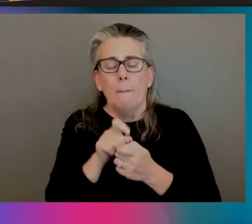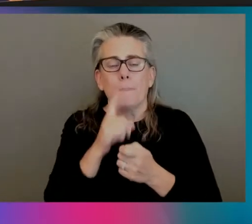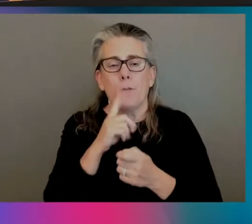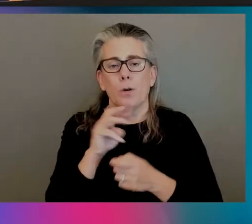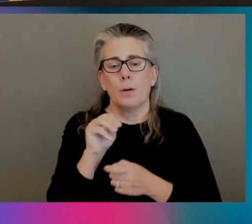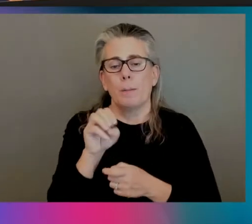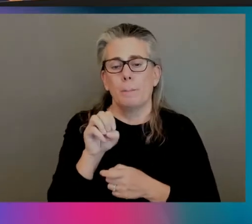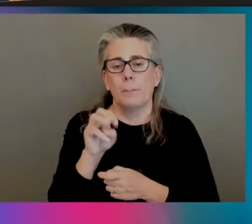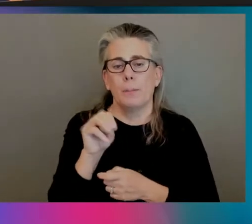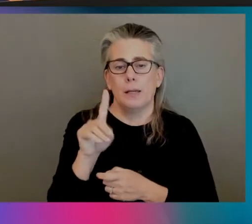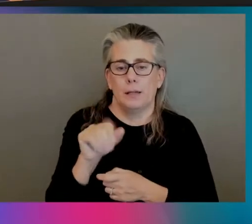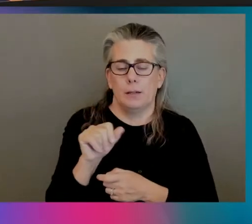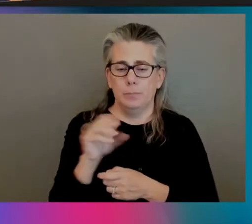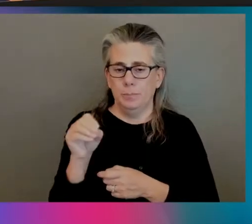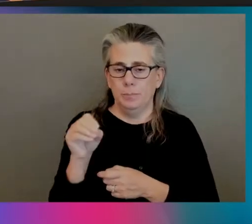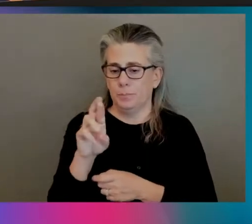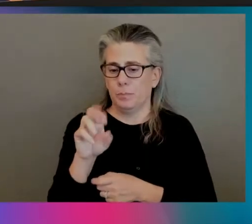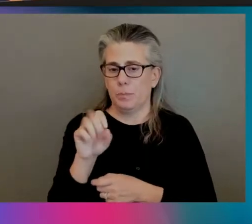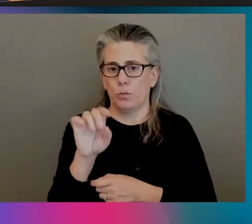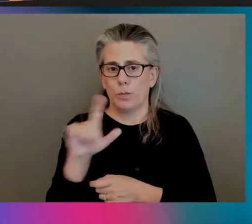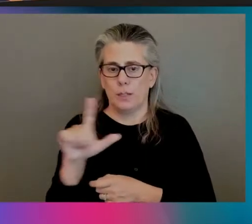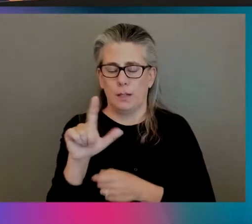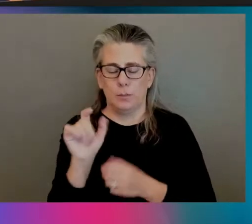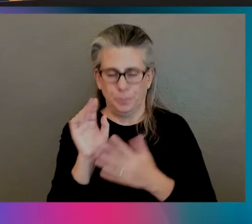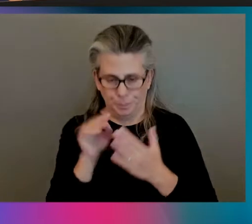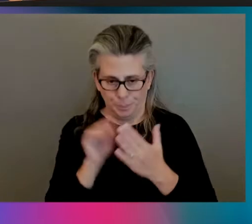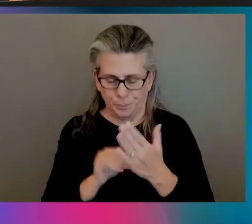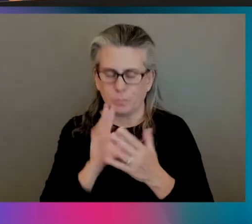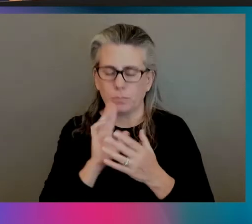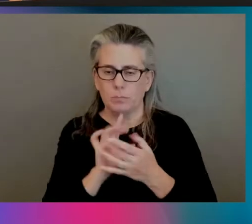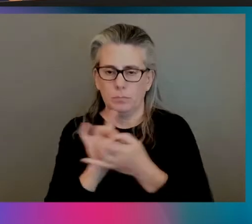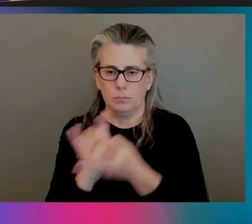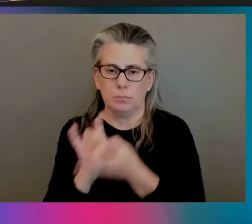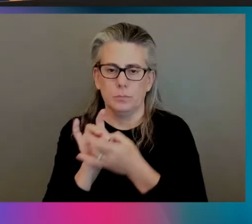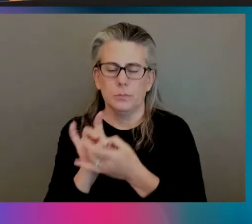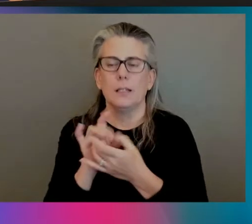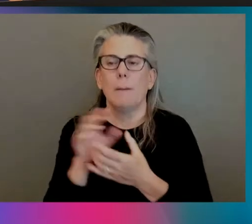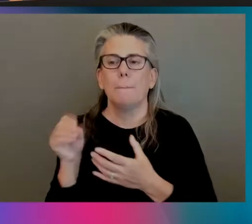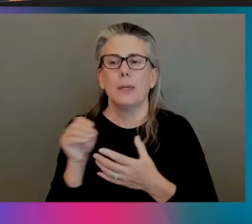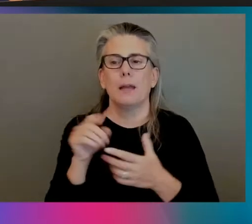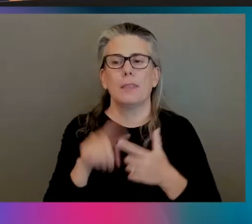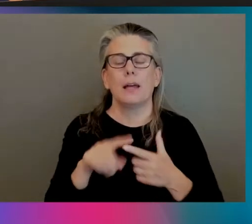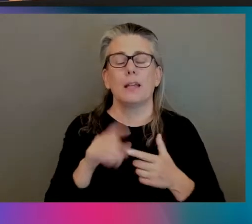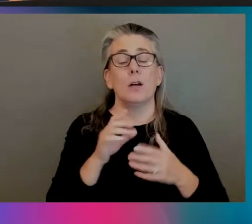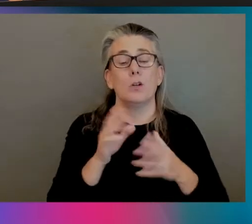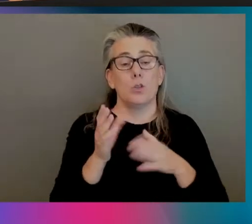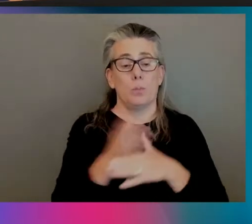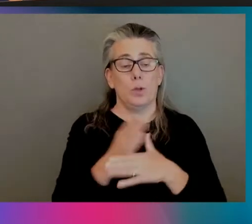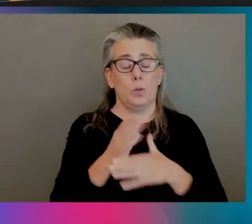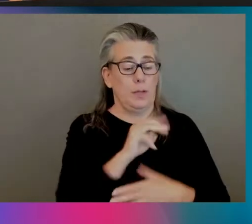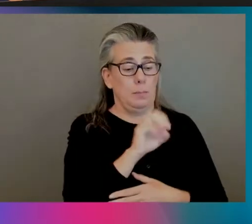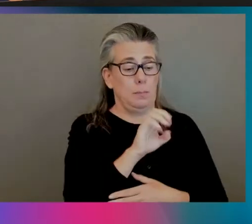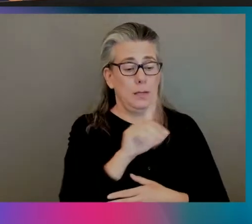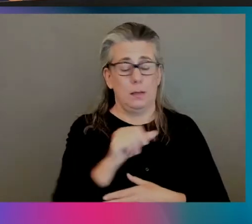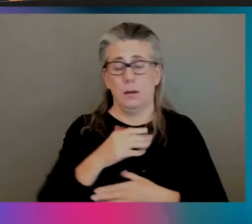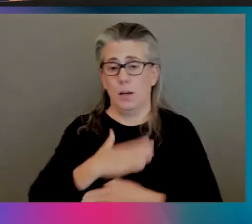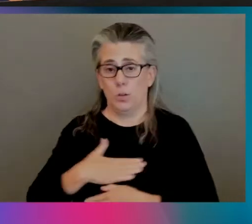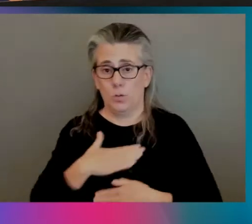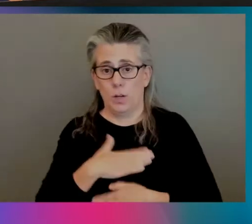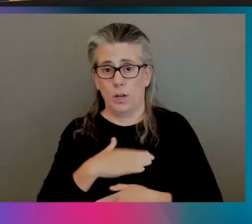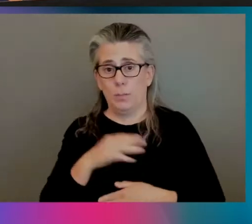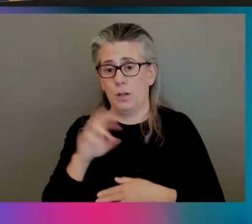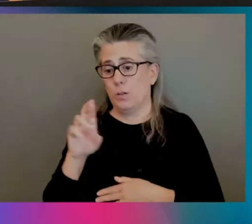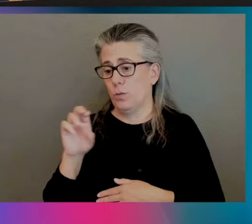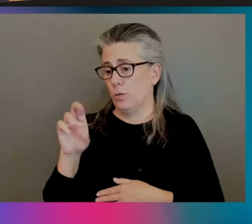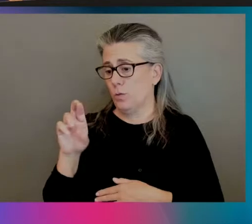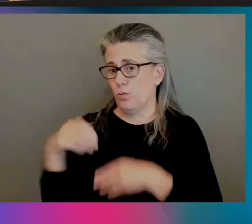recommender. So we've taken the domain knowledge of media and entertainment and retail and released specific recommenders for that.